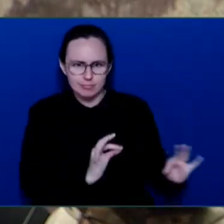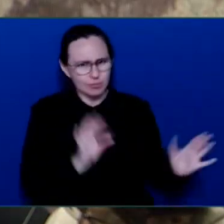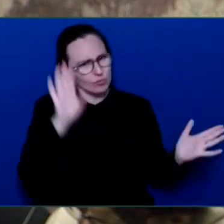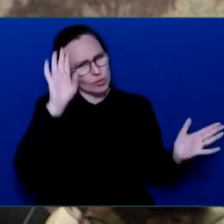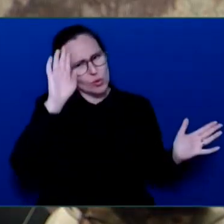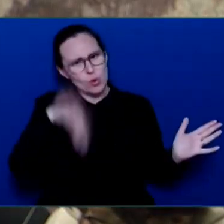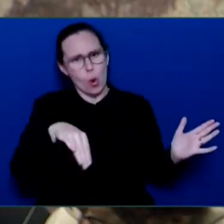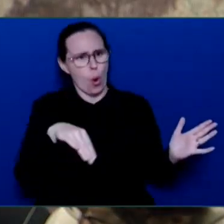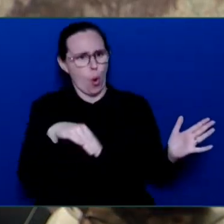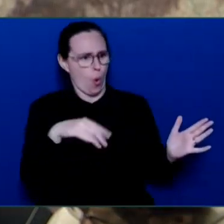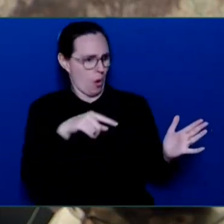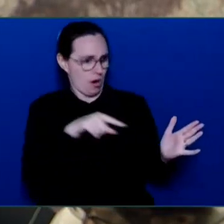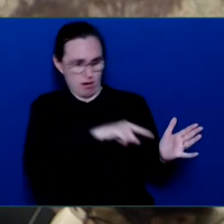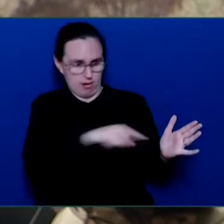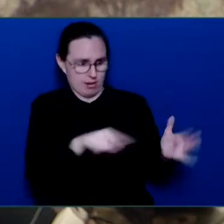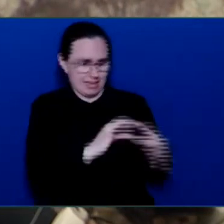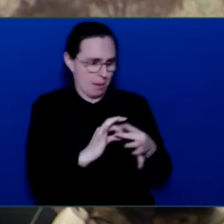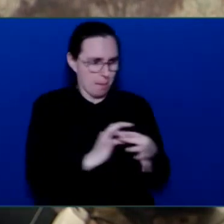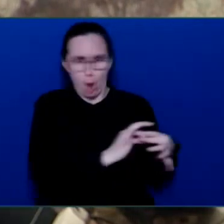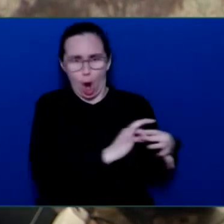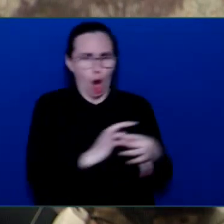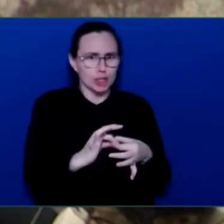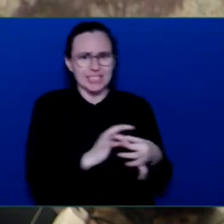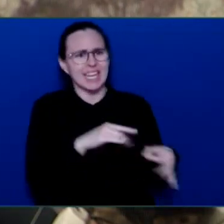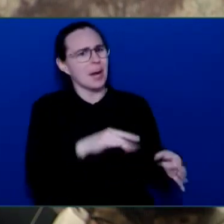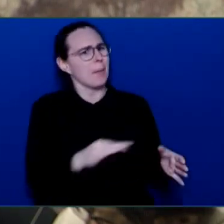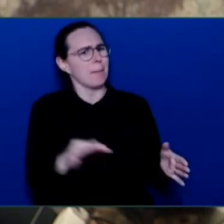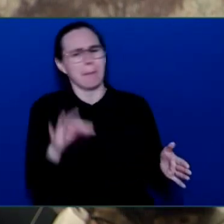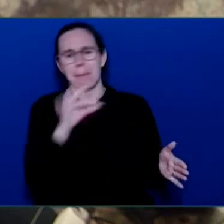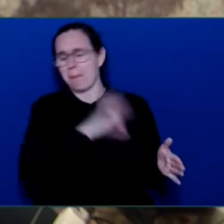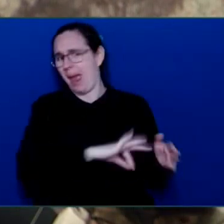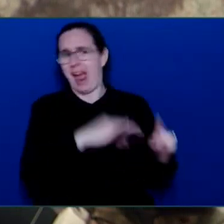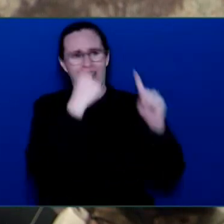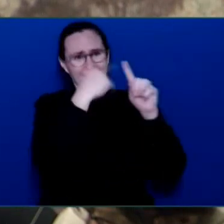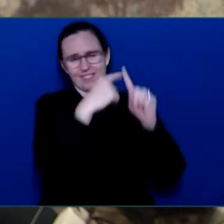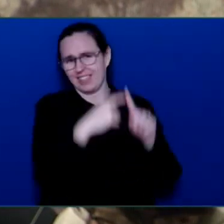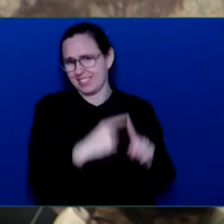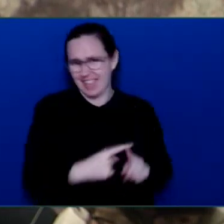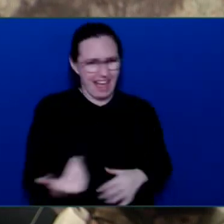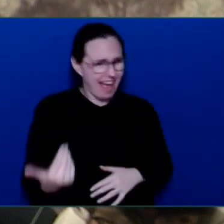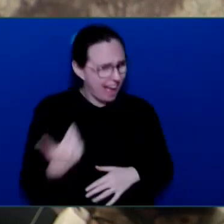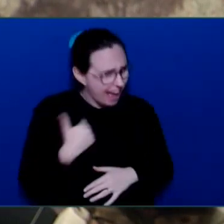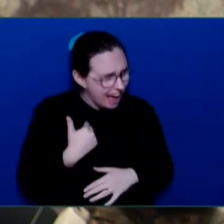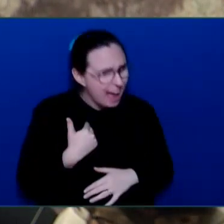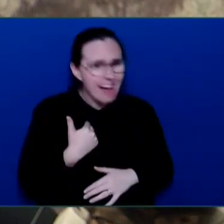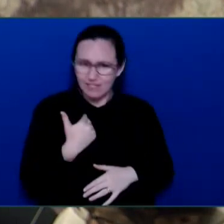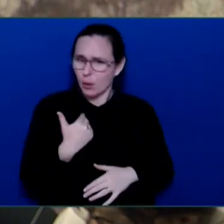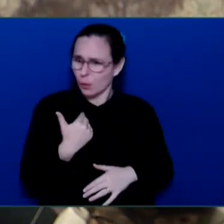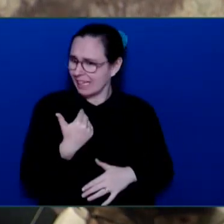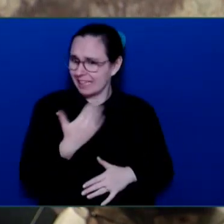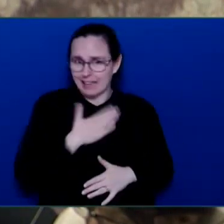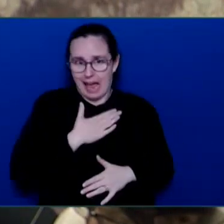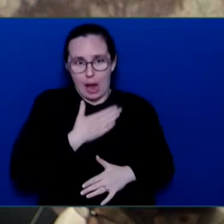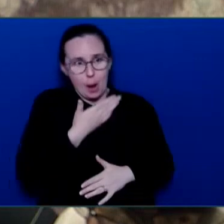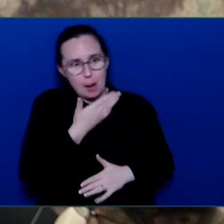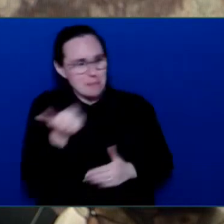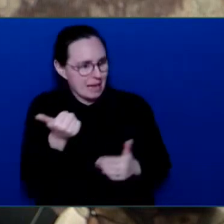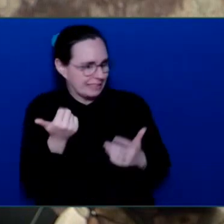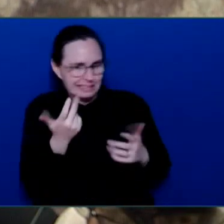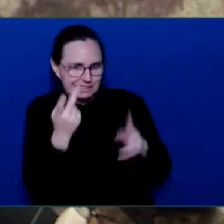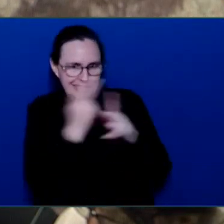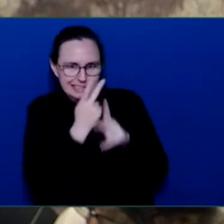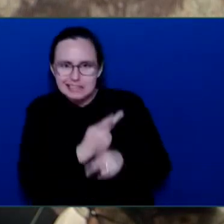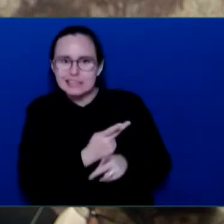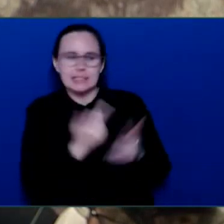mother, and every effort is made to make sure that that can be accommodated. Honourable Speaker, a lot of changes have been made in the